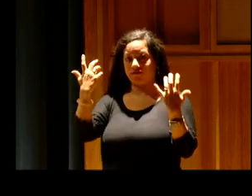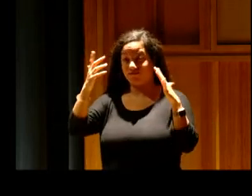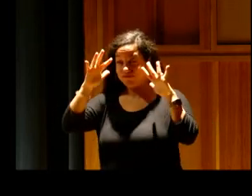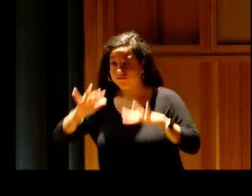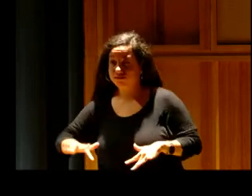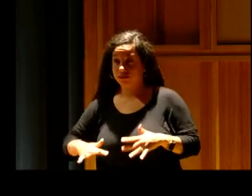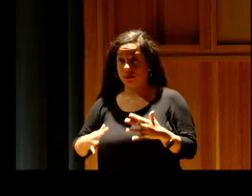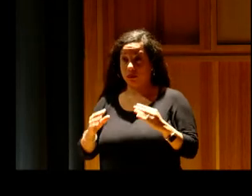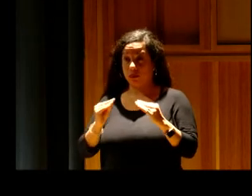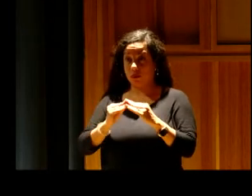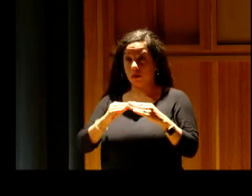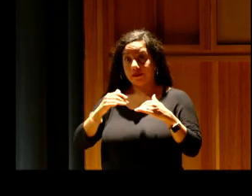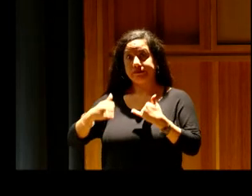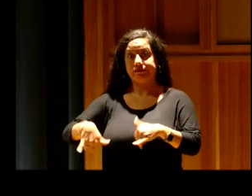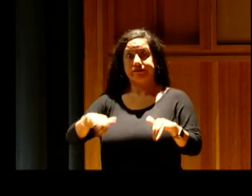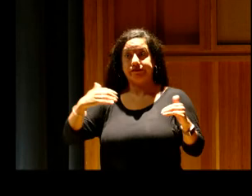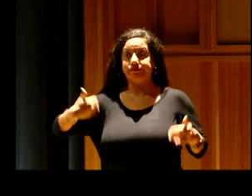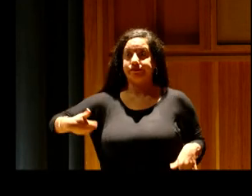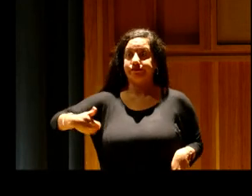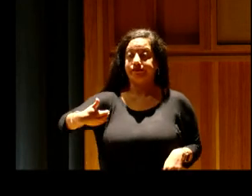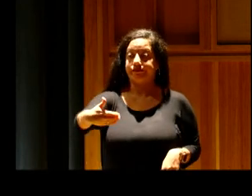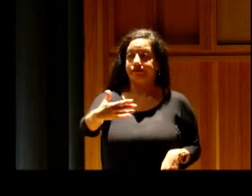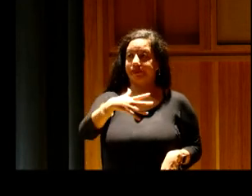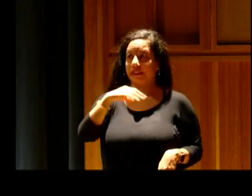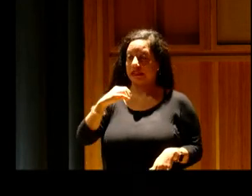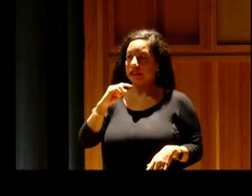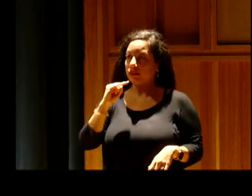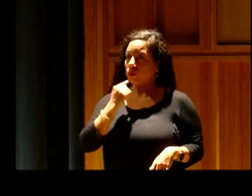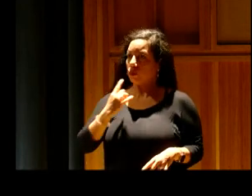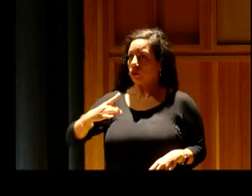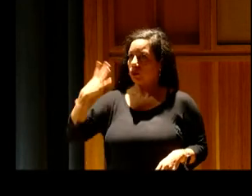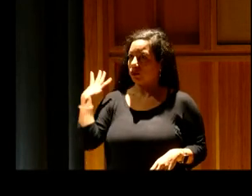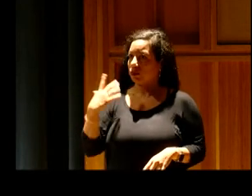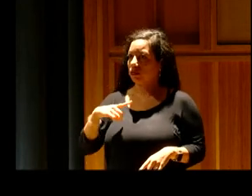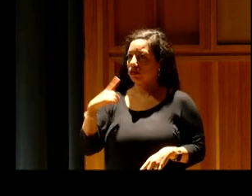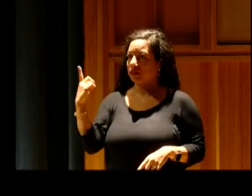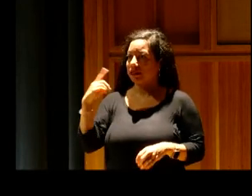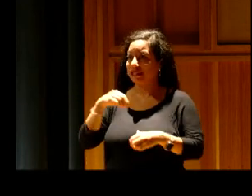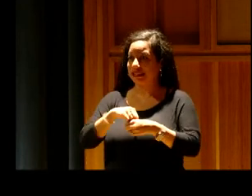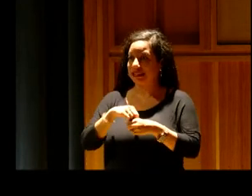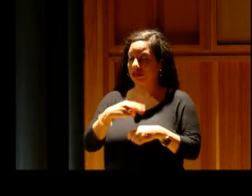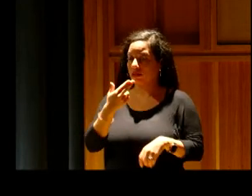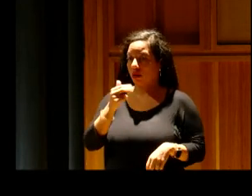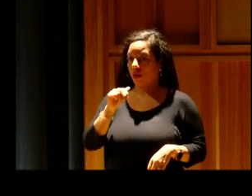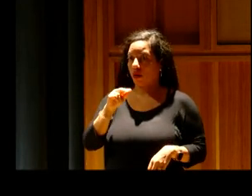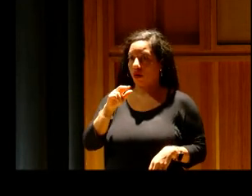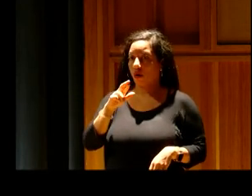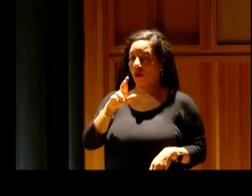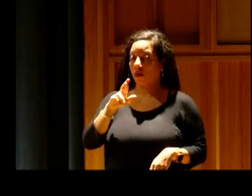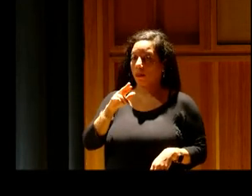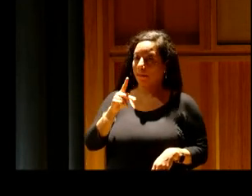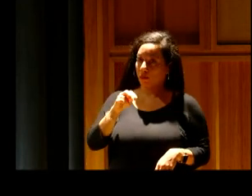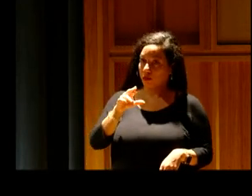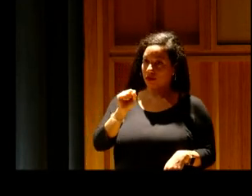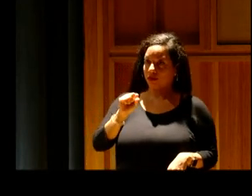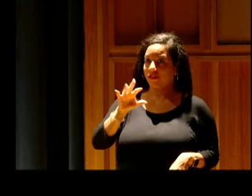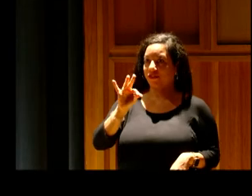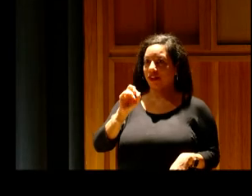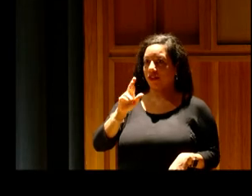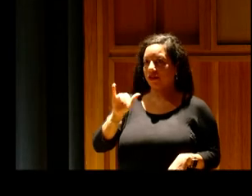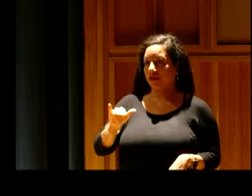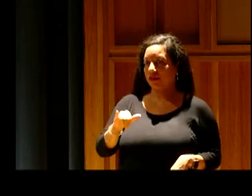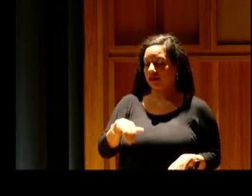more vicious, like this inland flooding at the historic town of Harper's Ferry in West Virginia